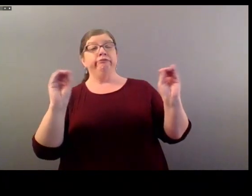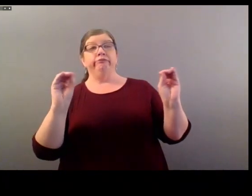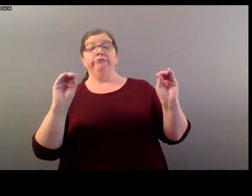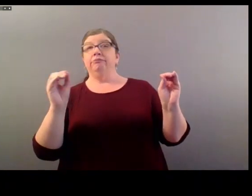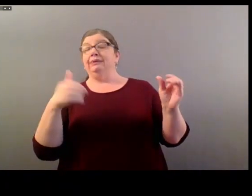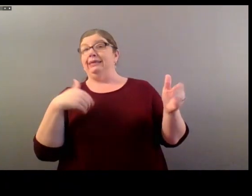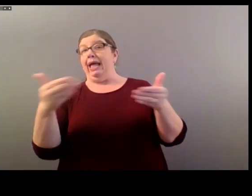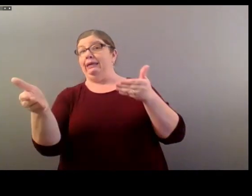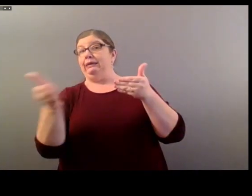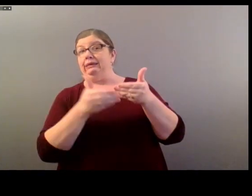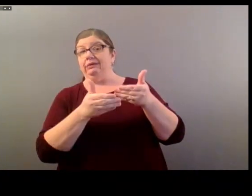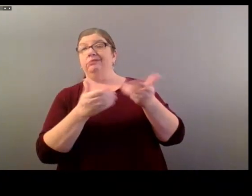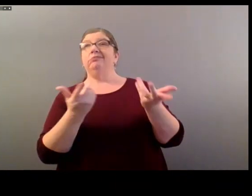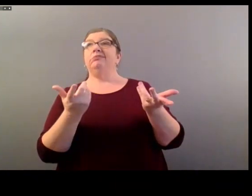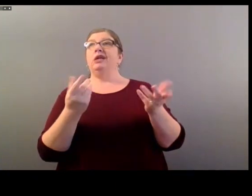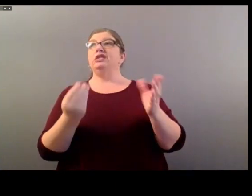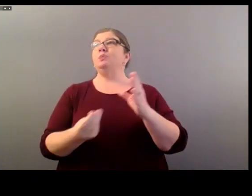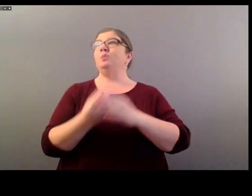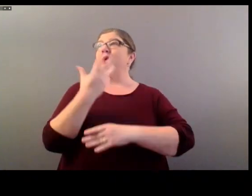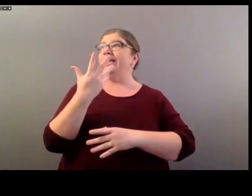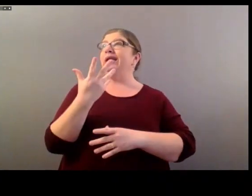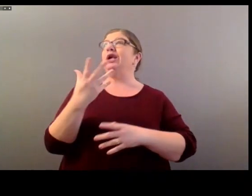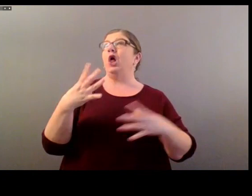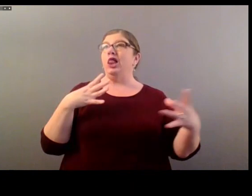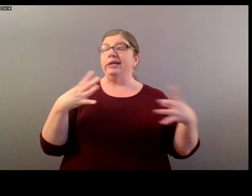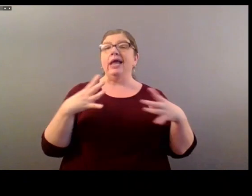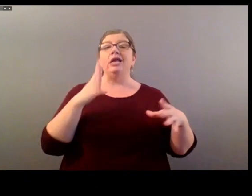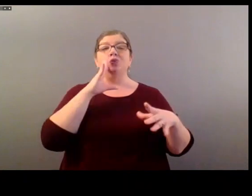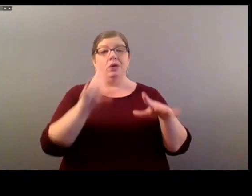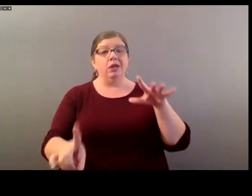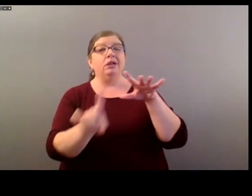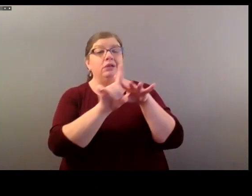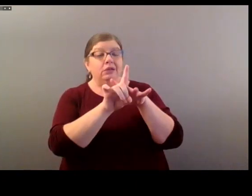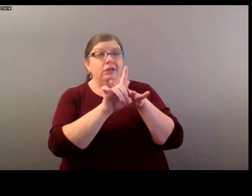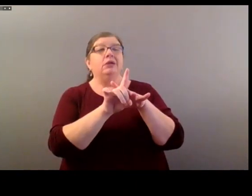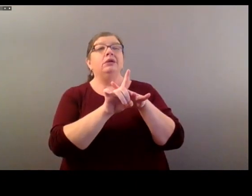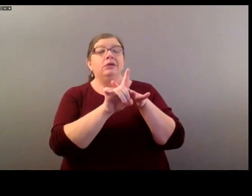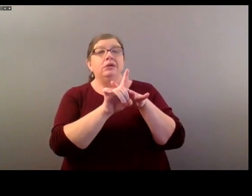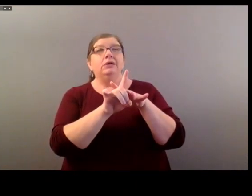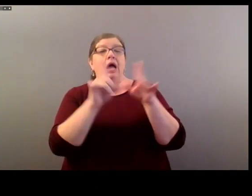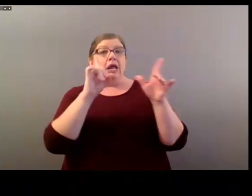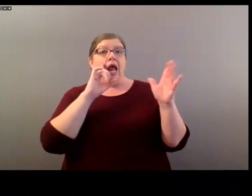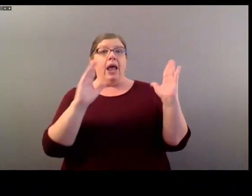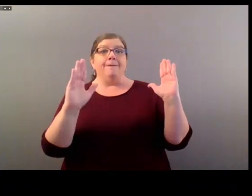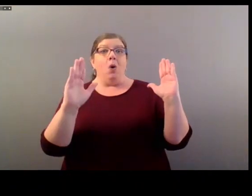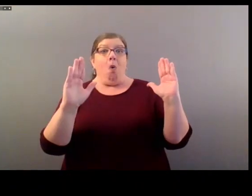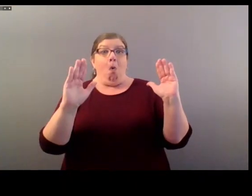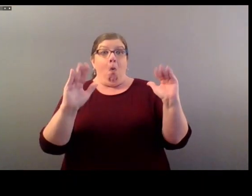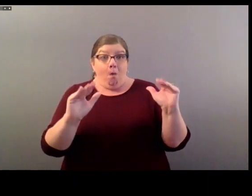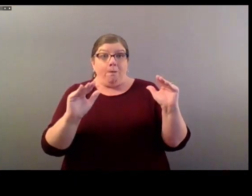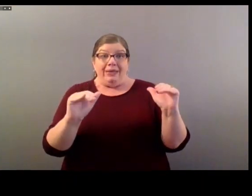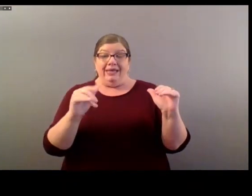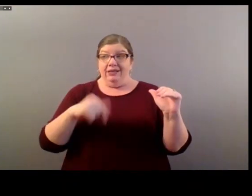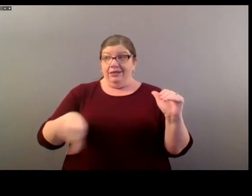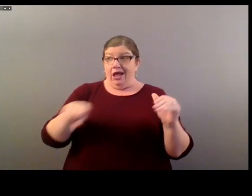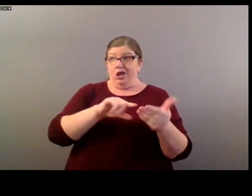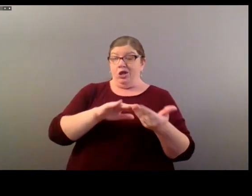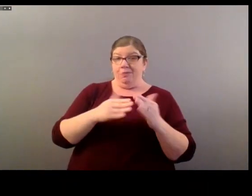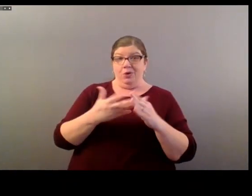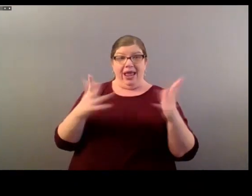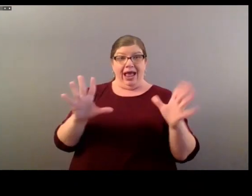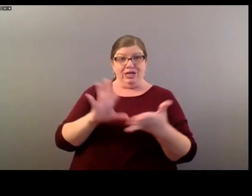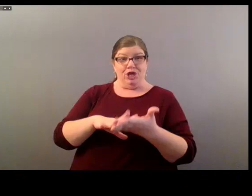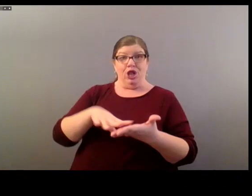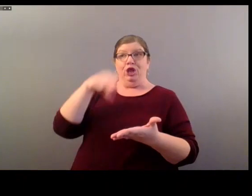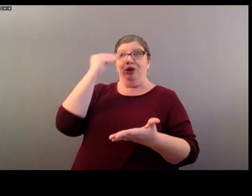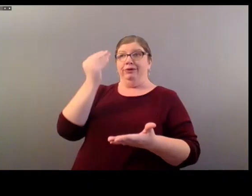corner. There is the spring holidays, and in which case I am hoping that our community has learned quite a